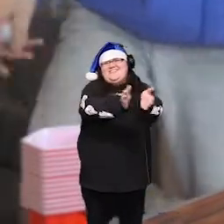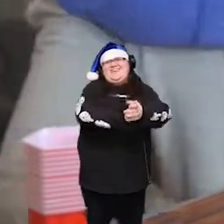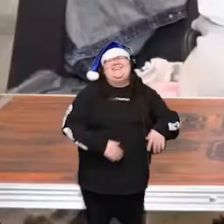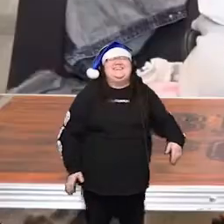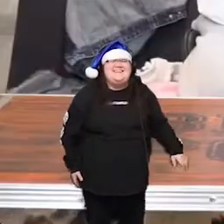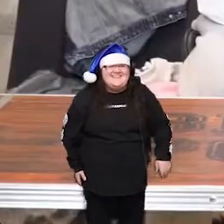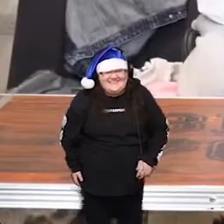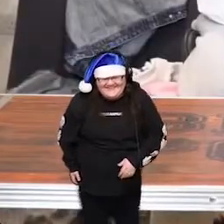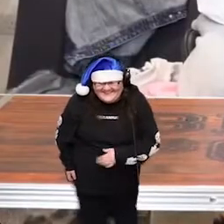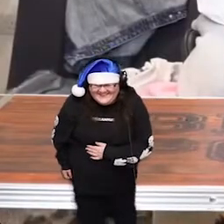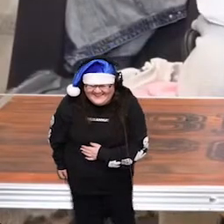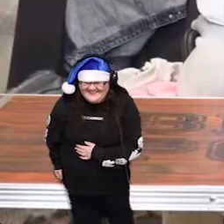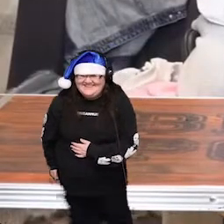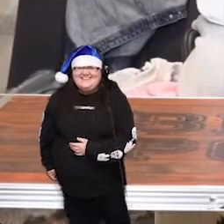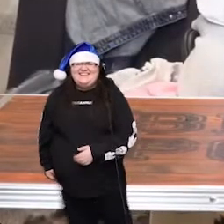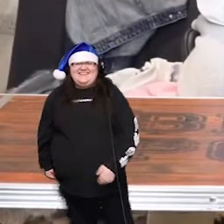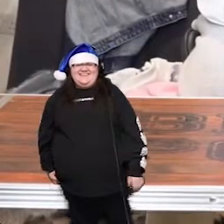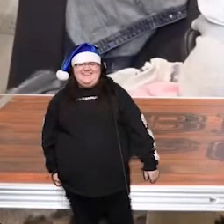Yeah!